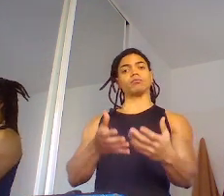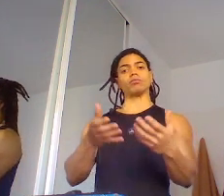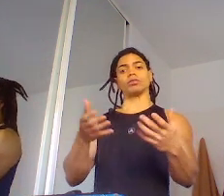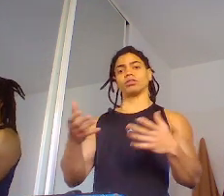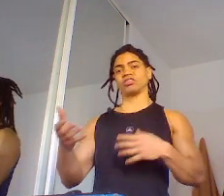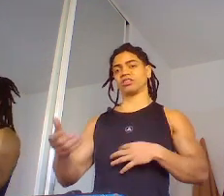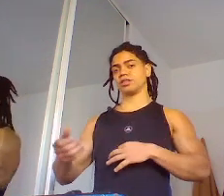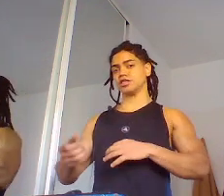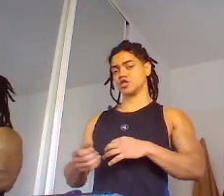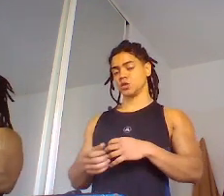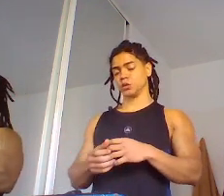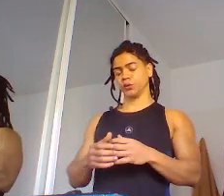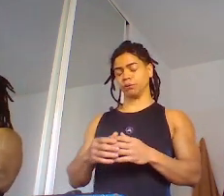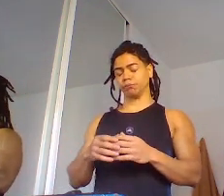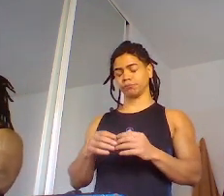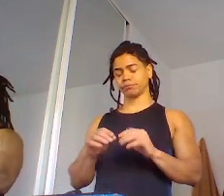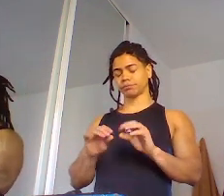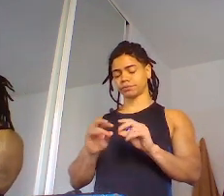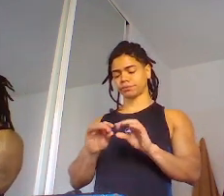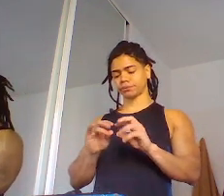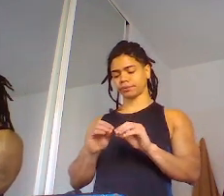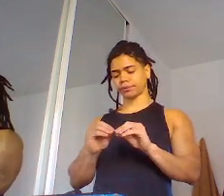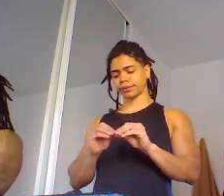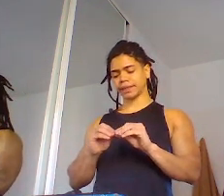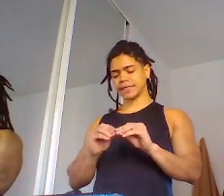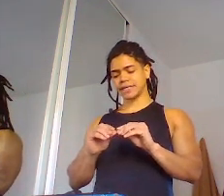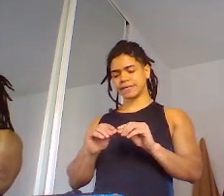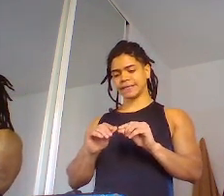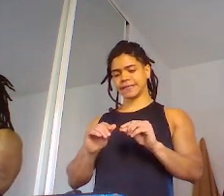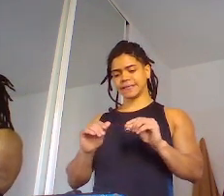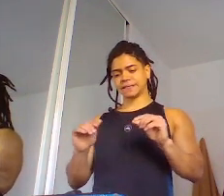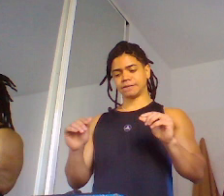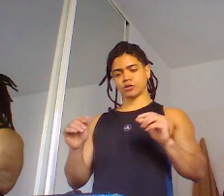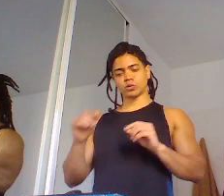In the